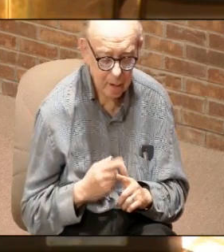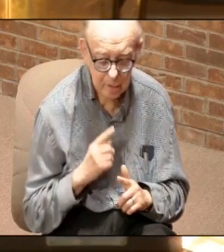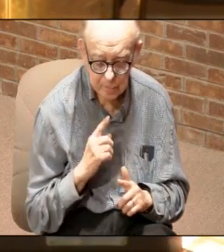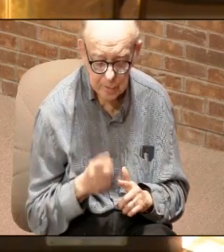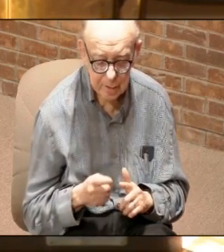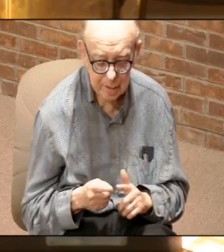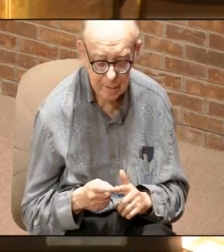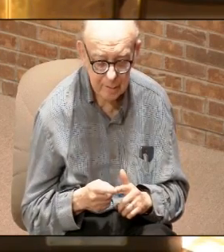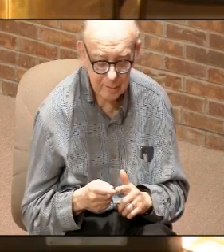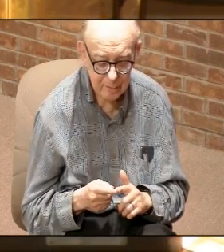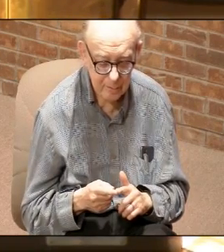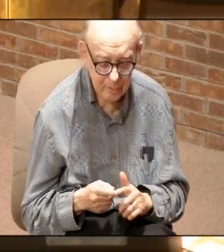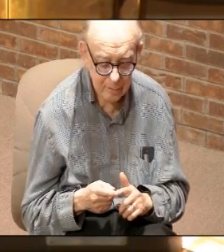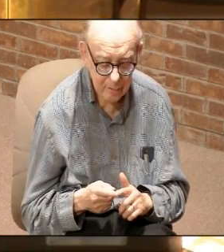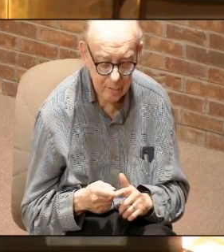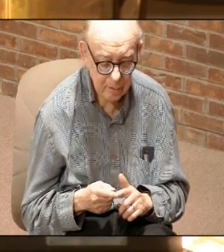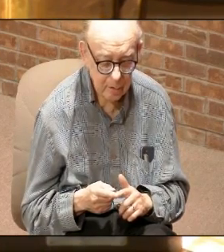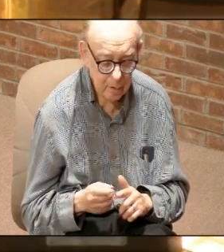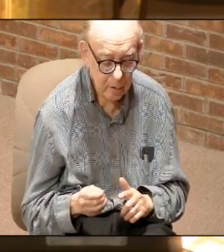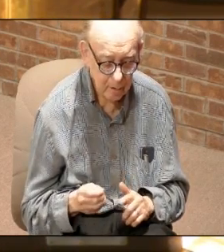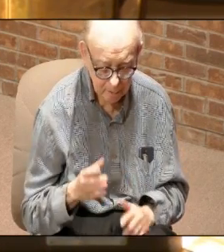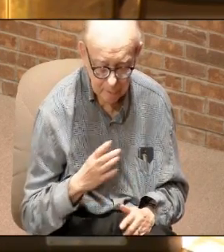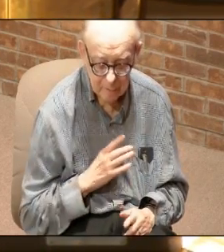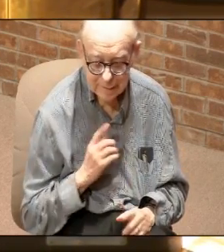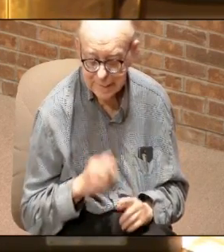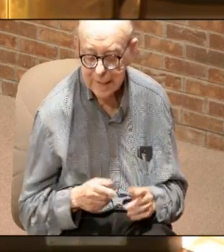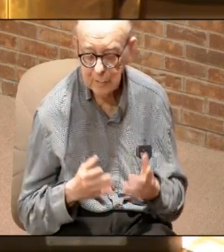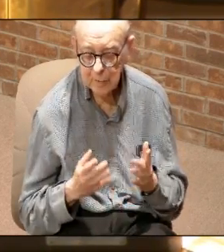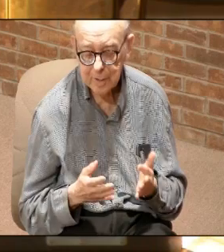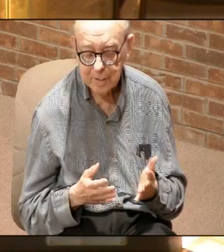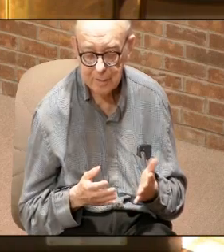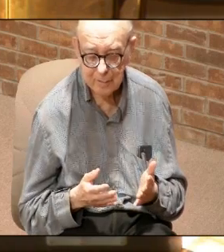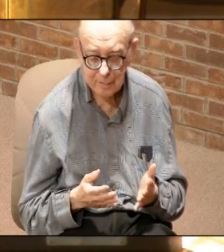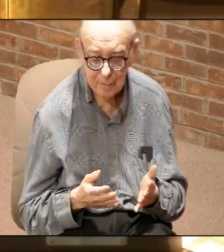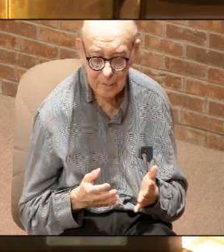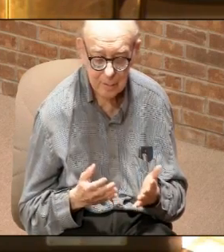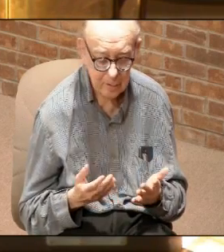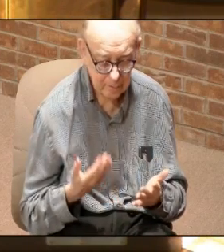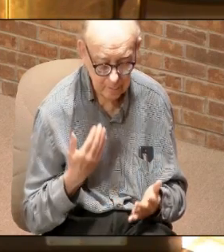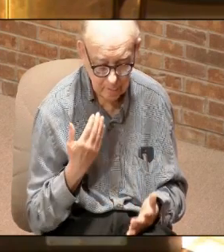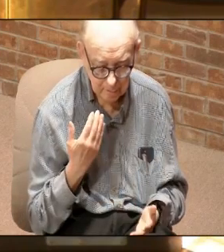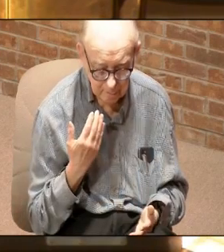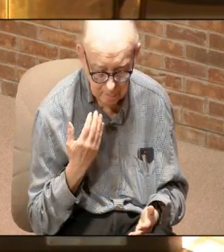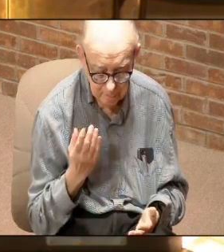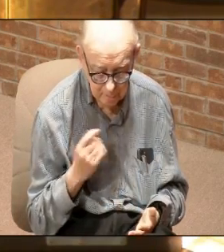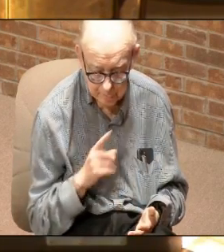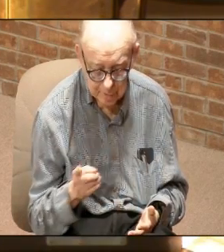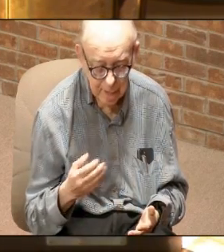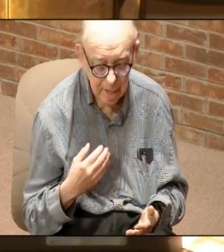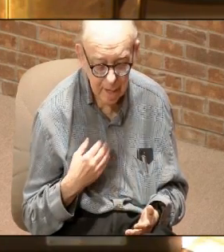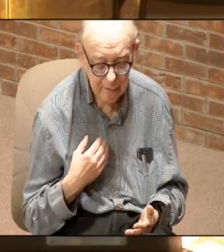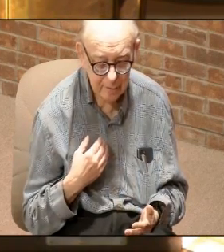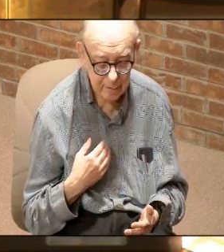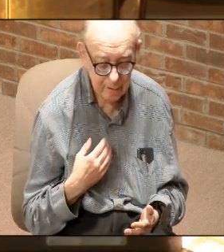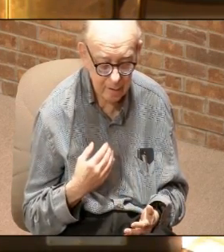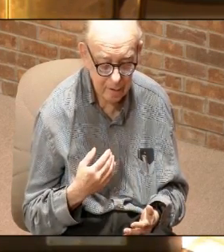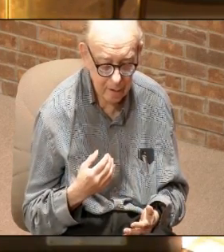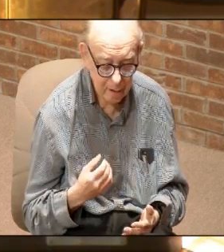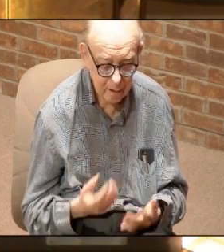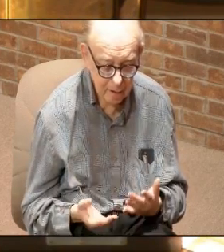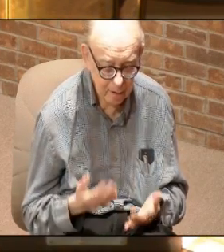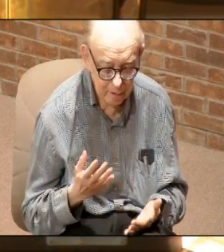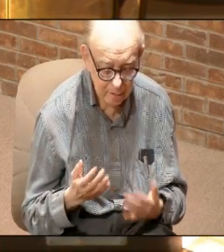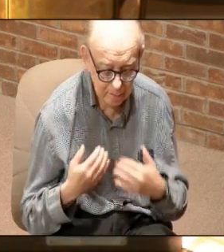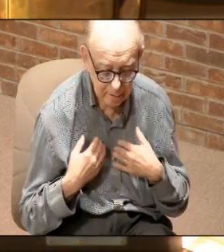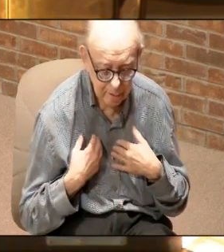really, oh man, can't wait. Now, I don't know how many of you all, maybe